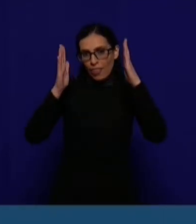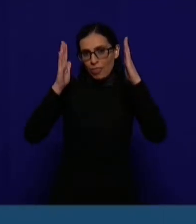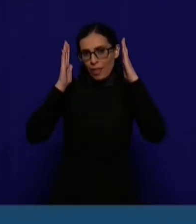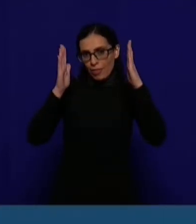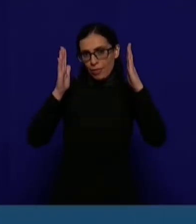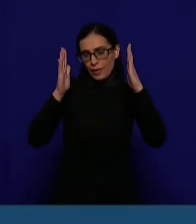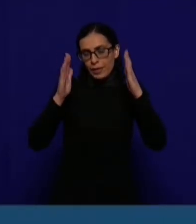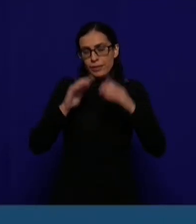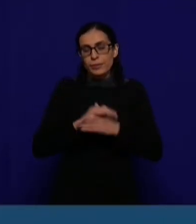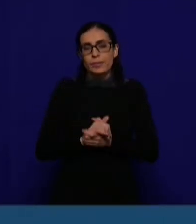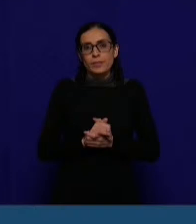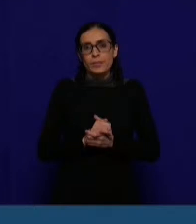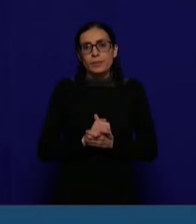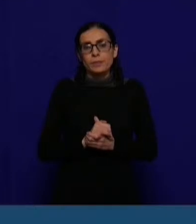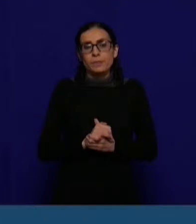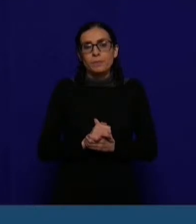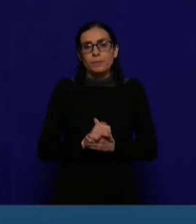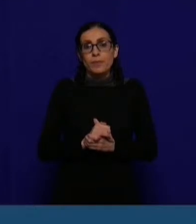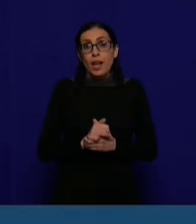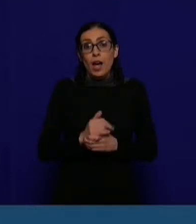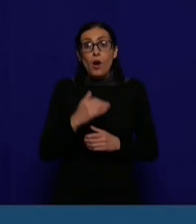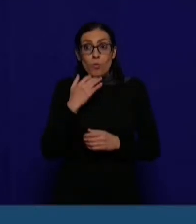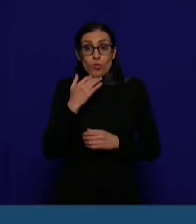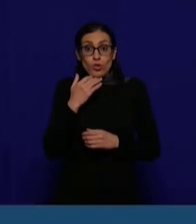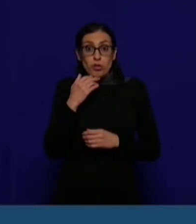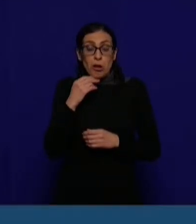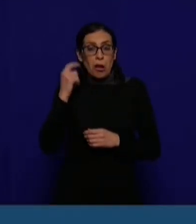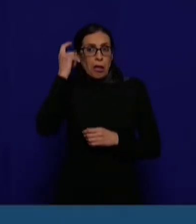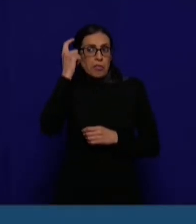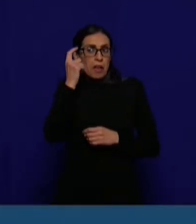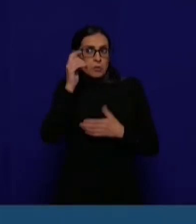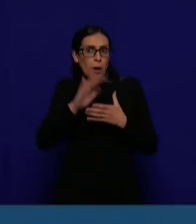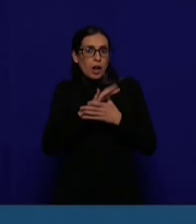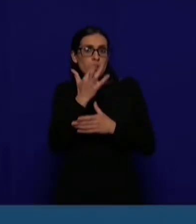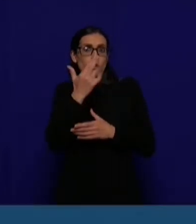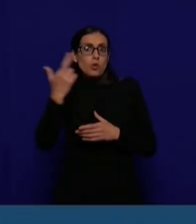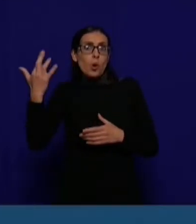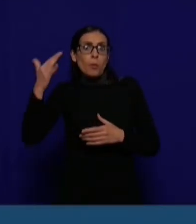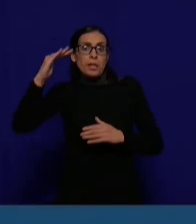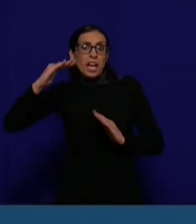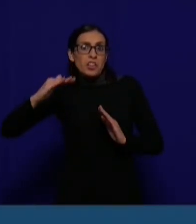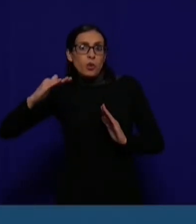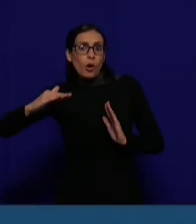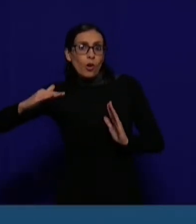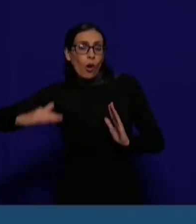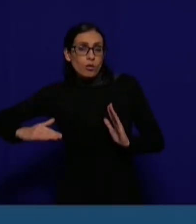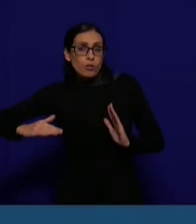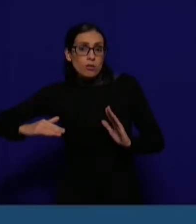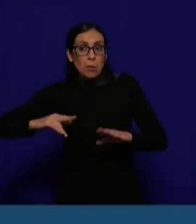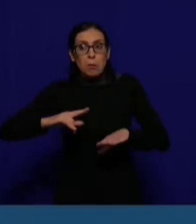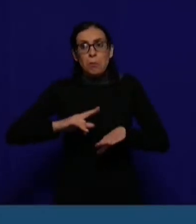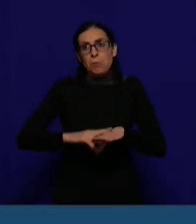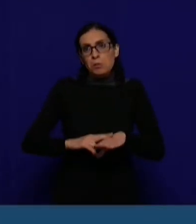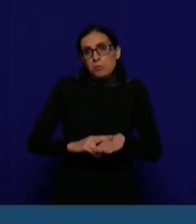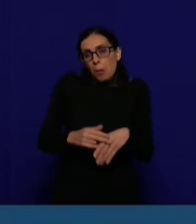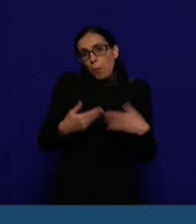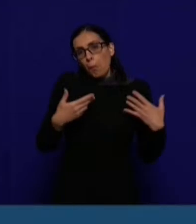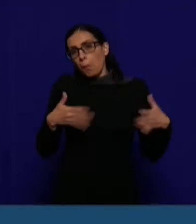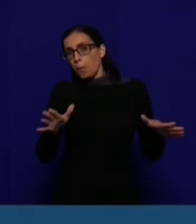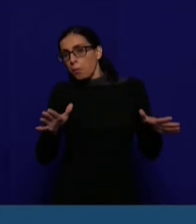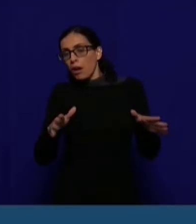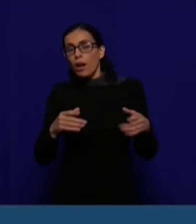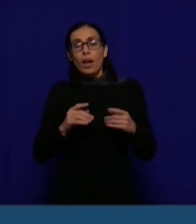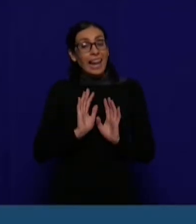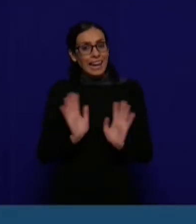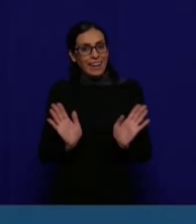Ma nisbaljawx li peress li niżlin in-numri naħsbu li għadda kollox importanti li nibqgħu noqogħdu kawteli